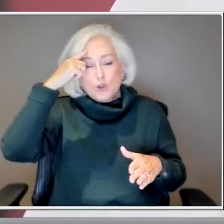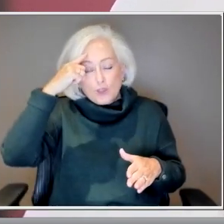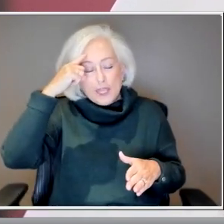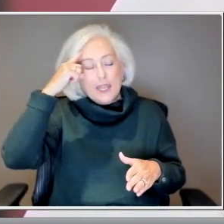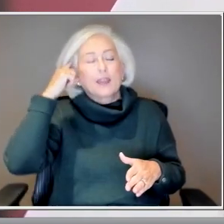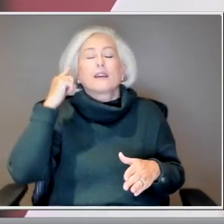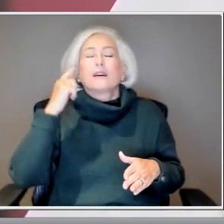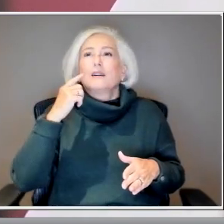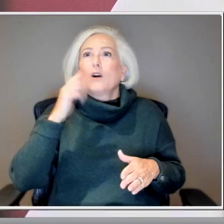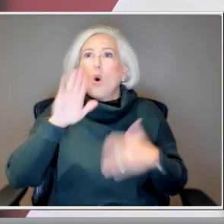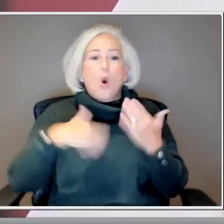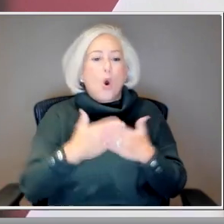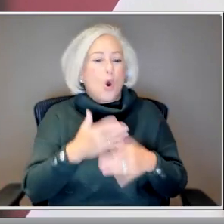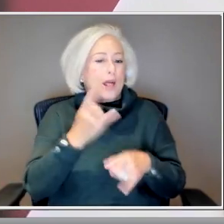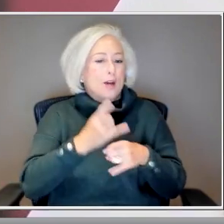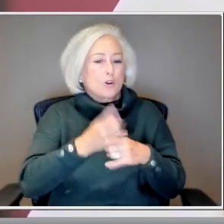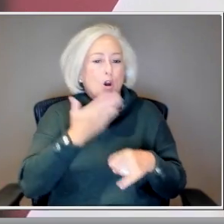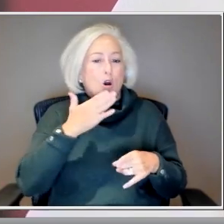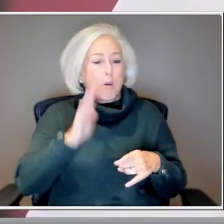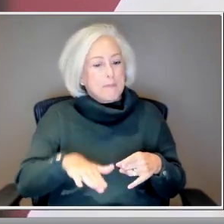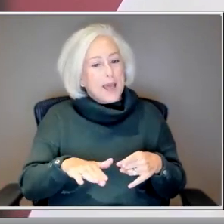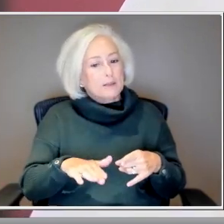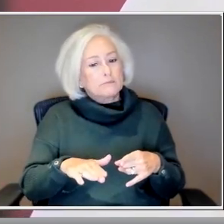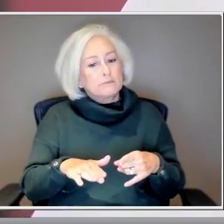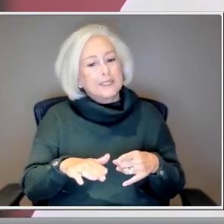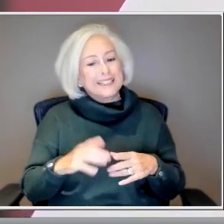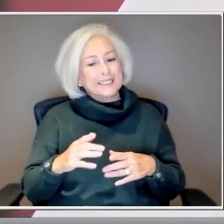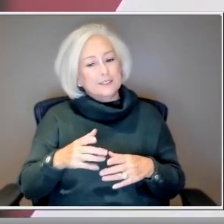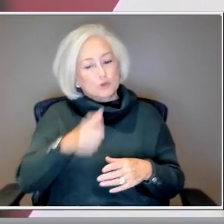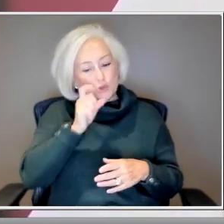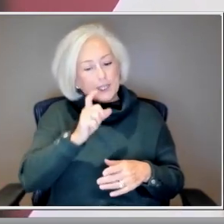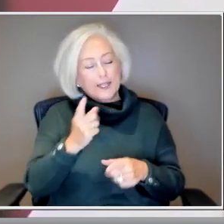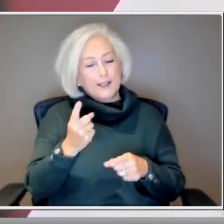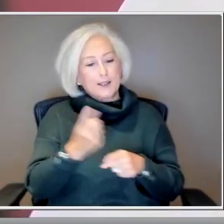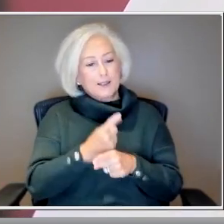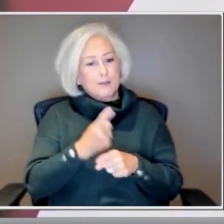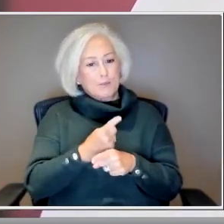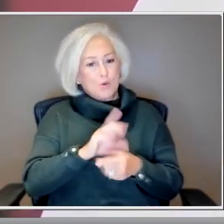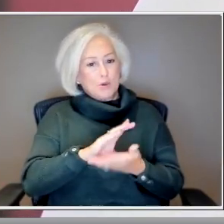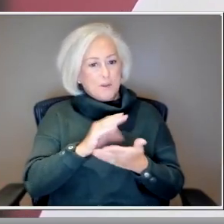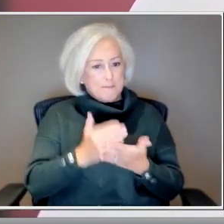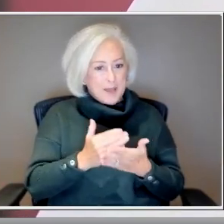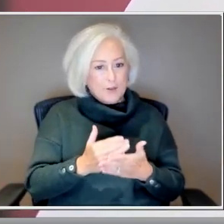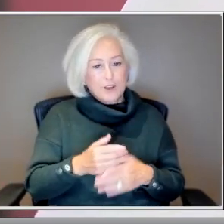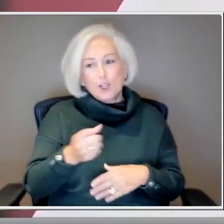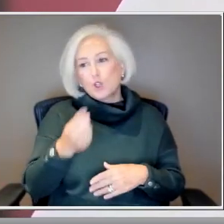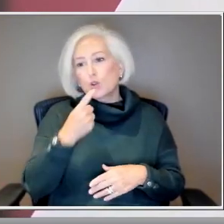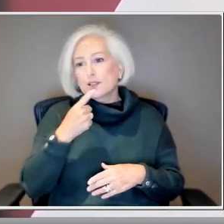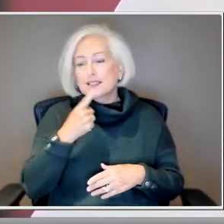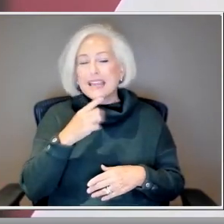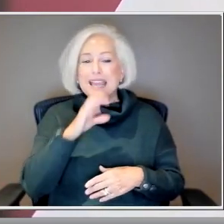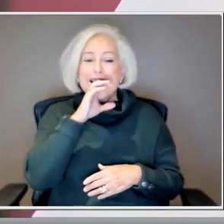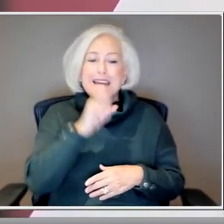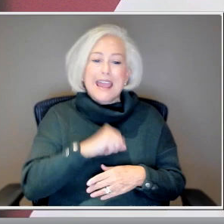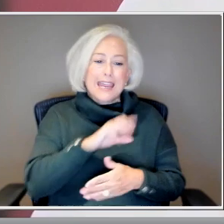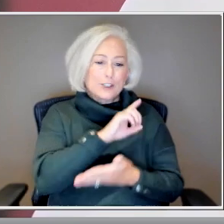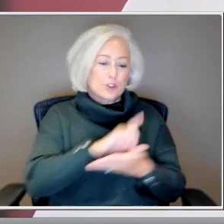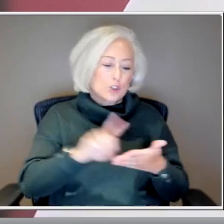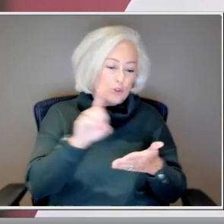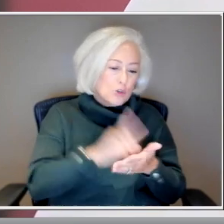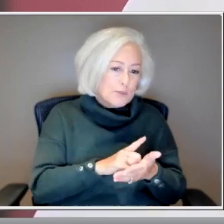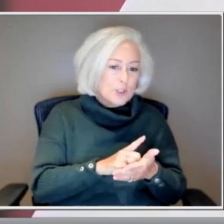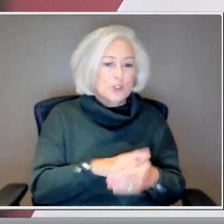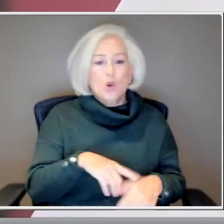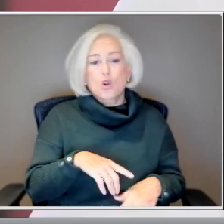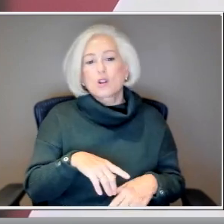there's pretty clear guidance on that, and there are somewhat, you can call it sexist, you can call it age discriminatory, but if you're under age of 65, you're a